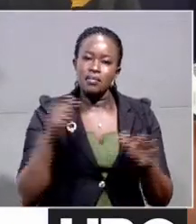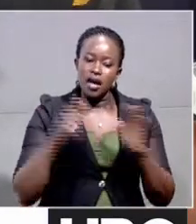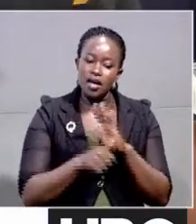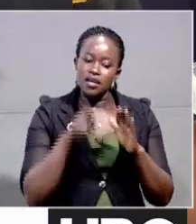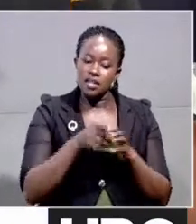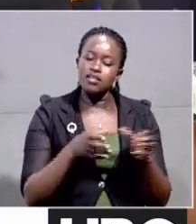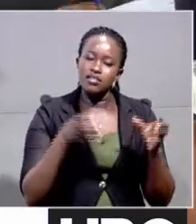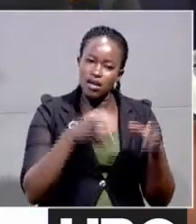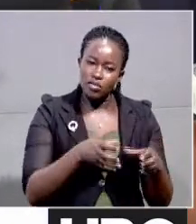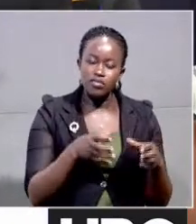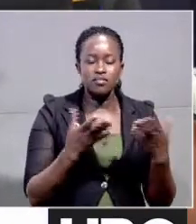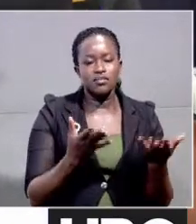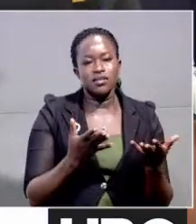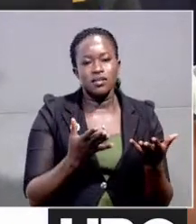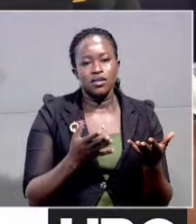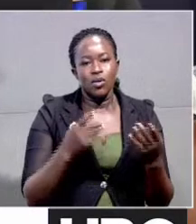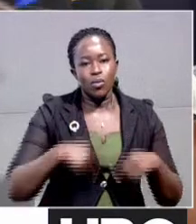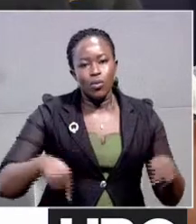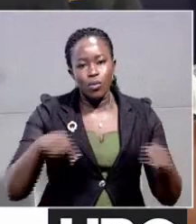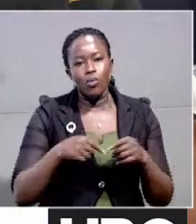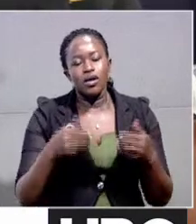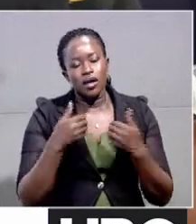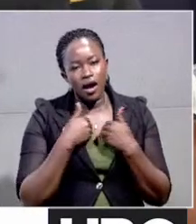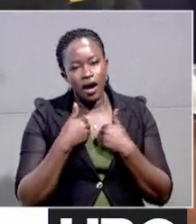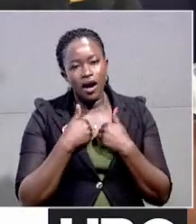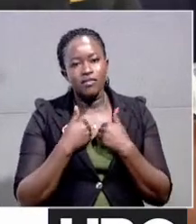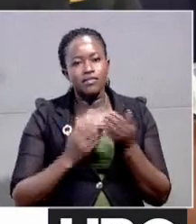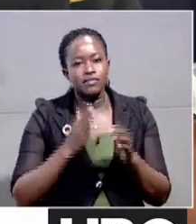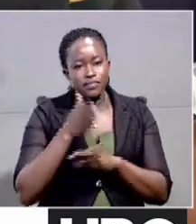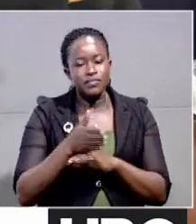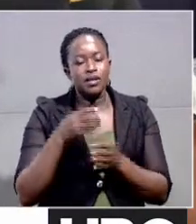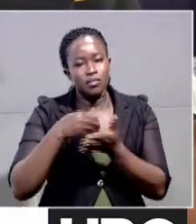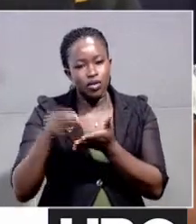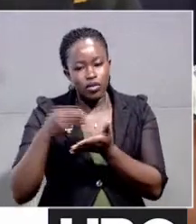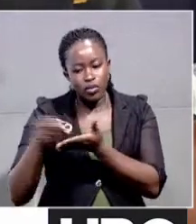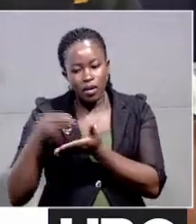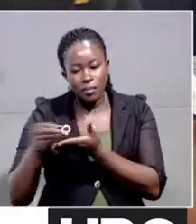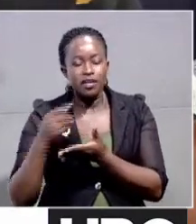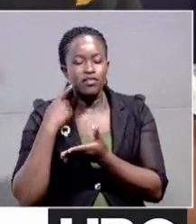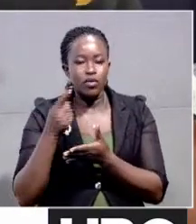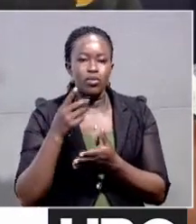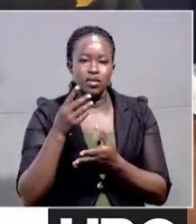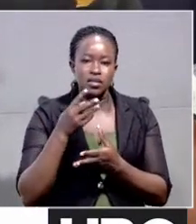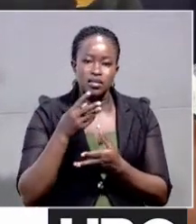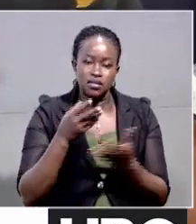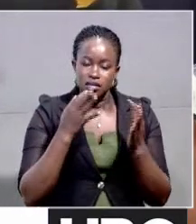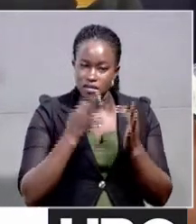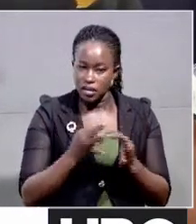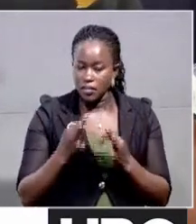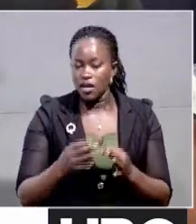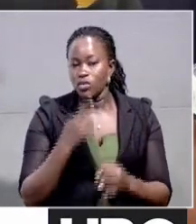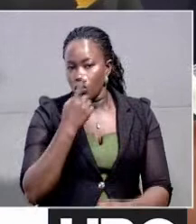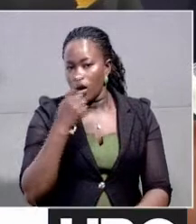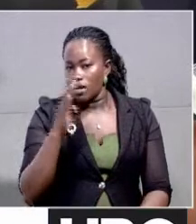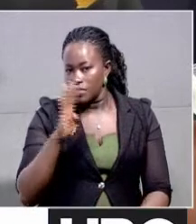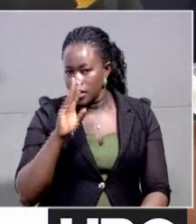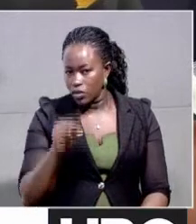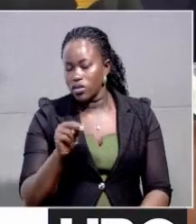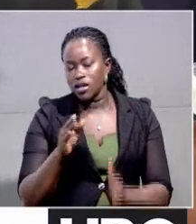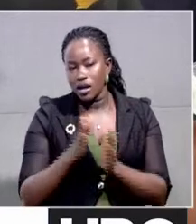of thresholds, we have supplies, procurement of supplies of 1 billion and